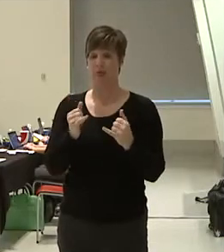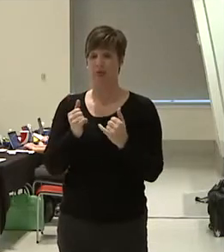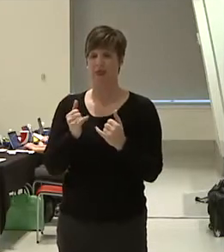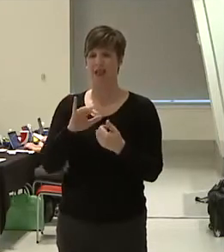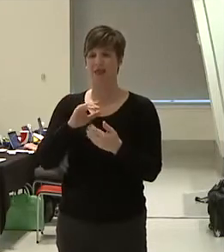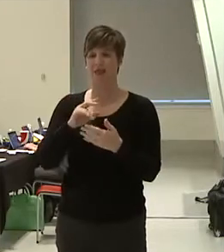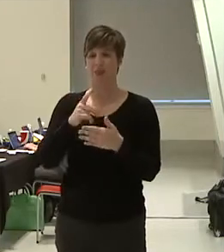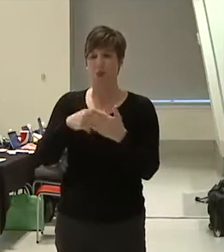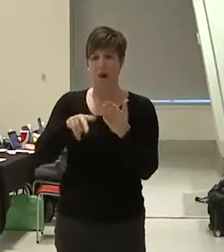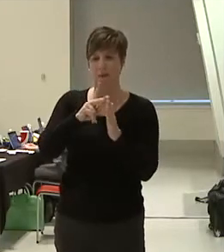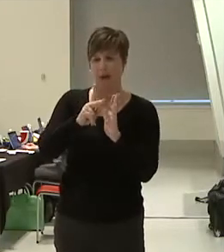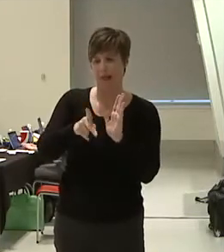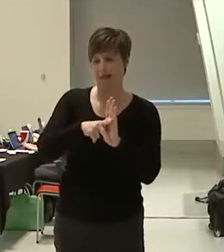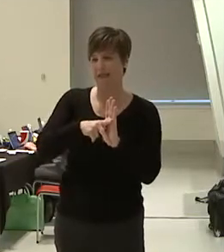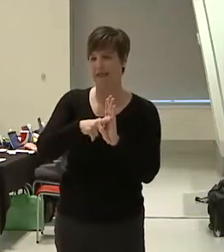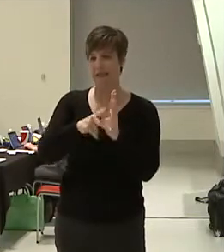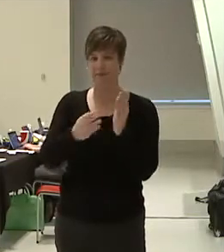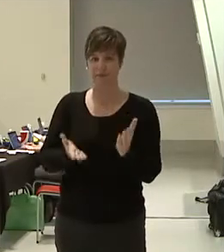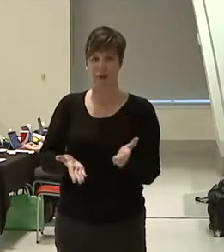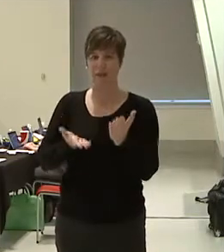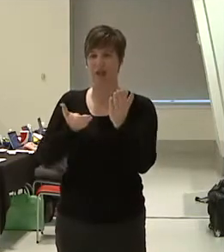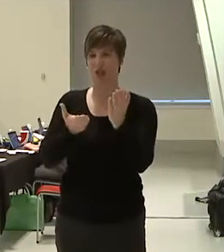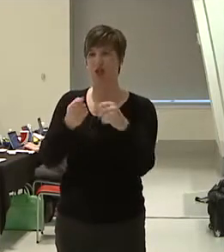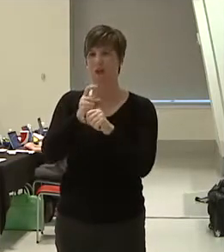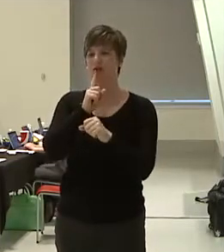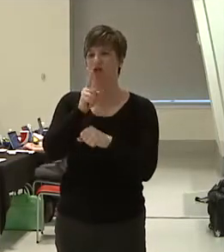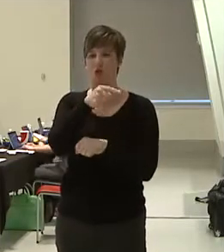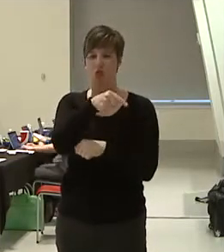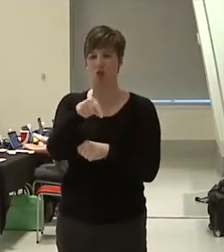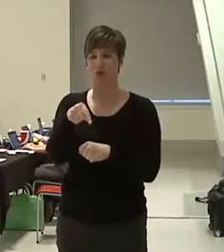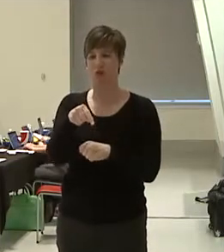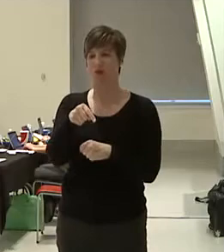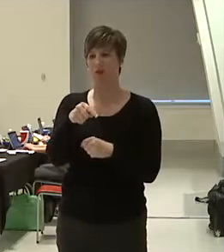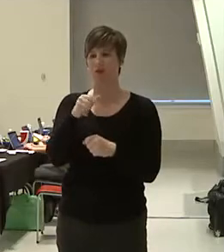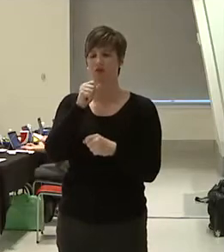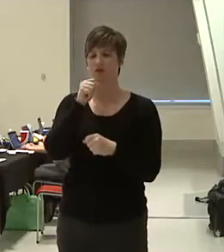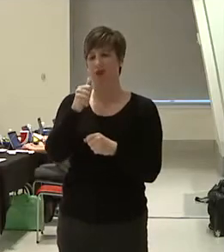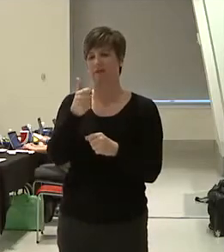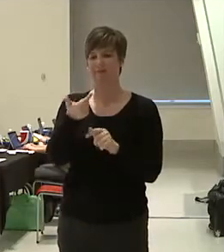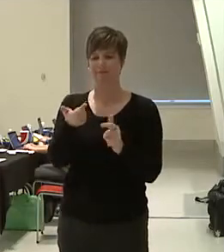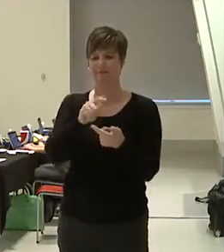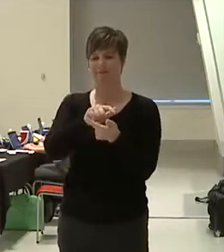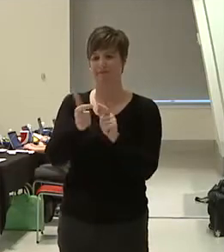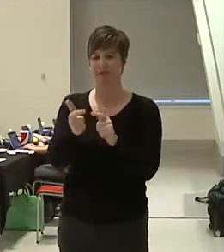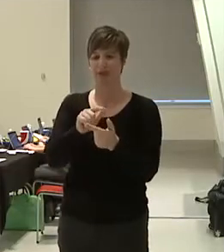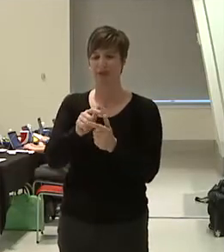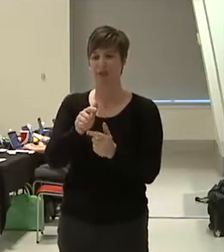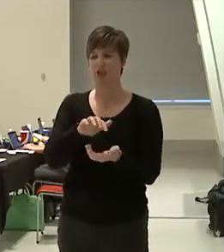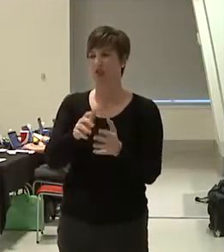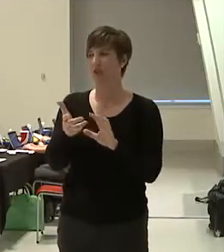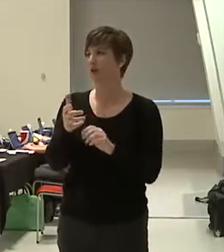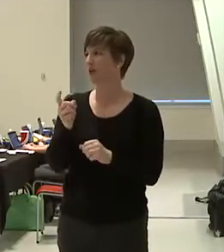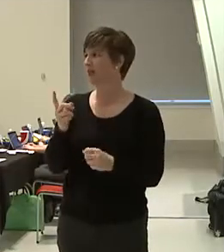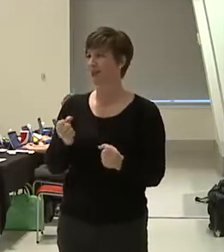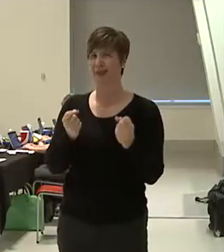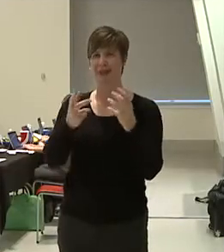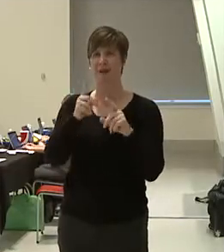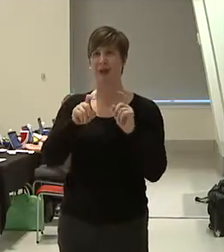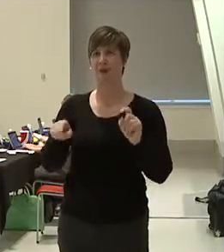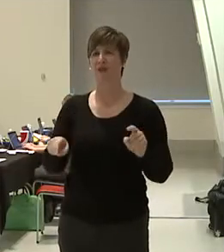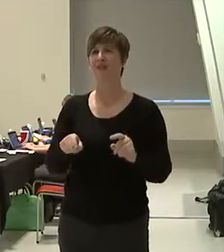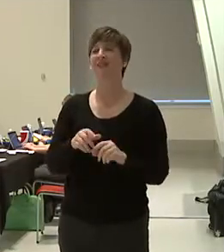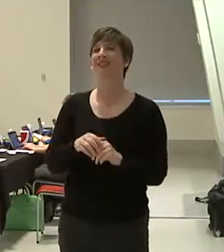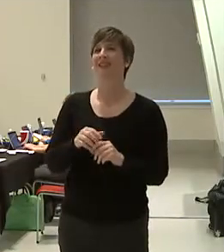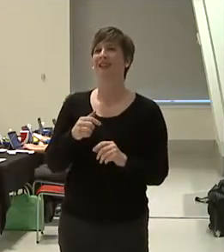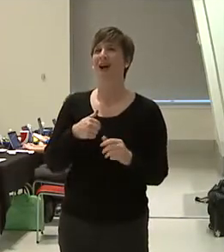policy recommendations you have around making sure that those two lines are not crossed. That's a lot of questions. I'll take a first stab at it